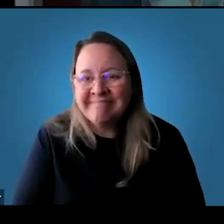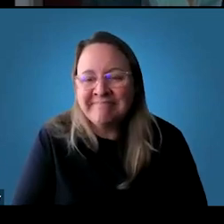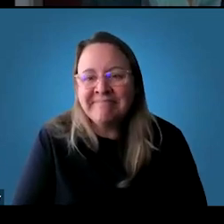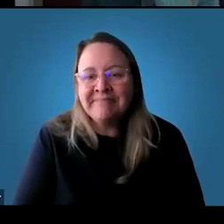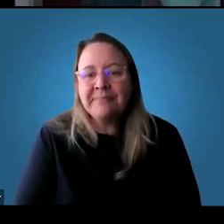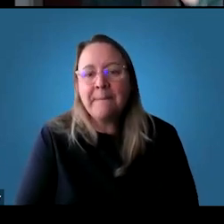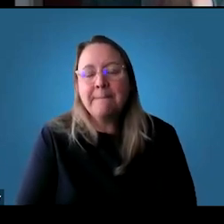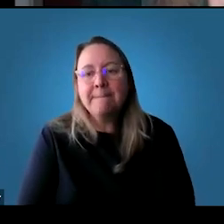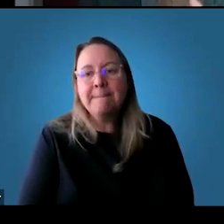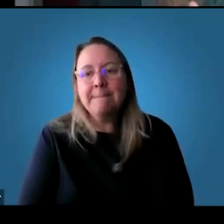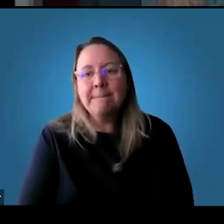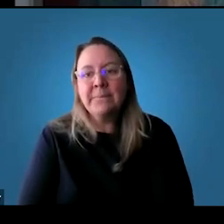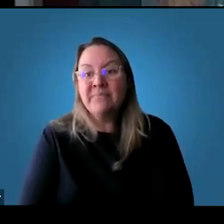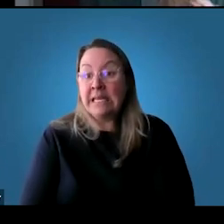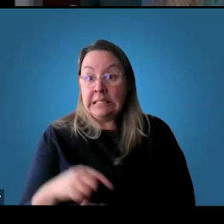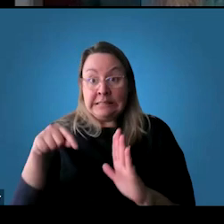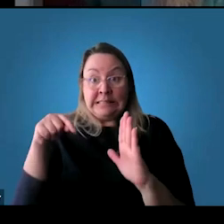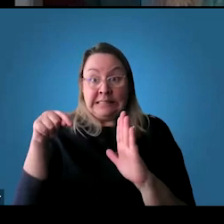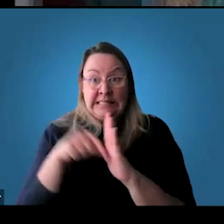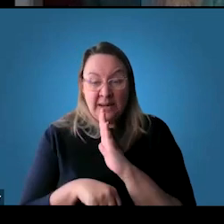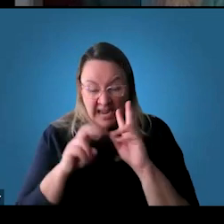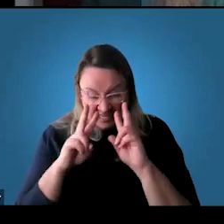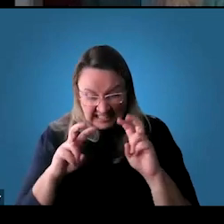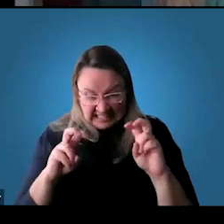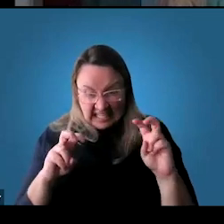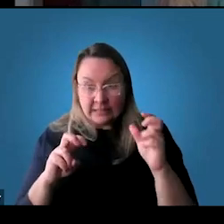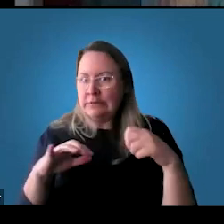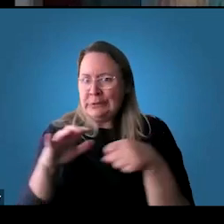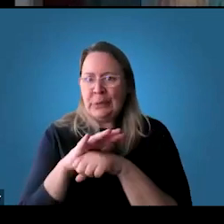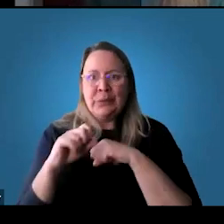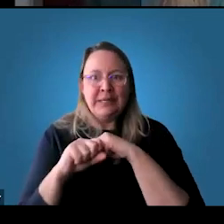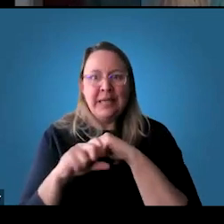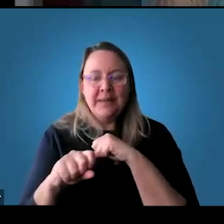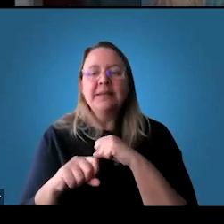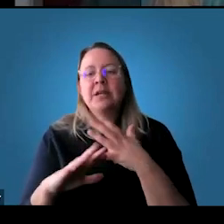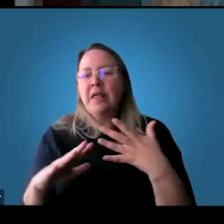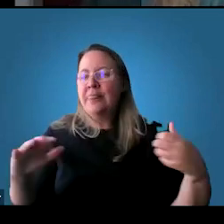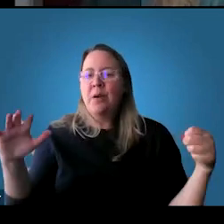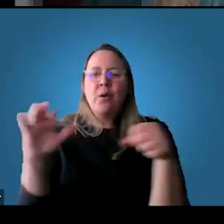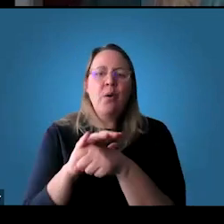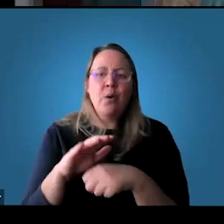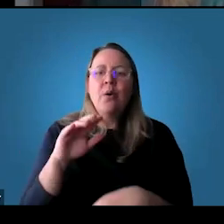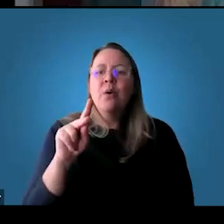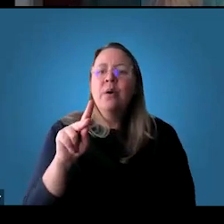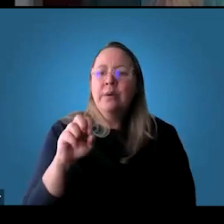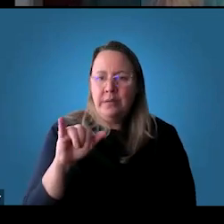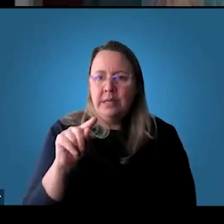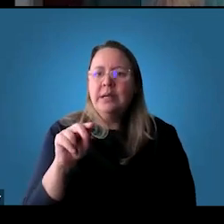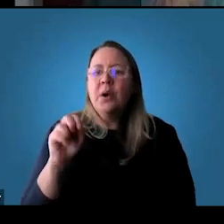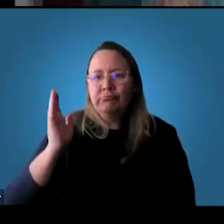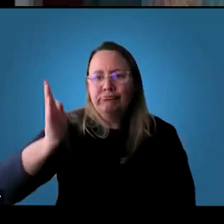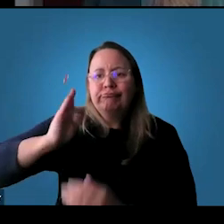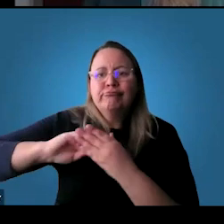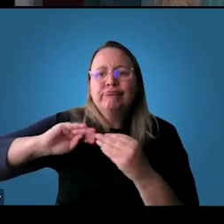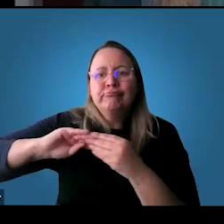if you want to go into a deeper dive into this Health for All campaign as a case study, the entire keynote address from the ComNet